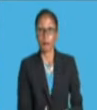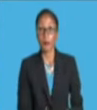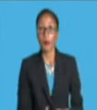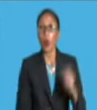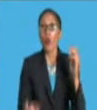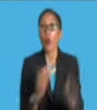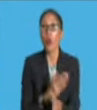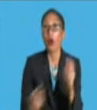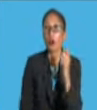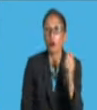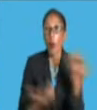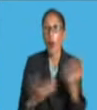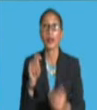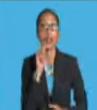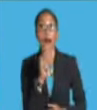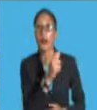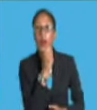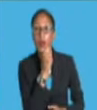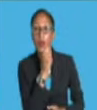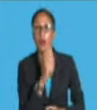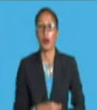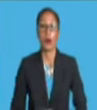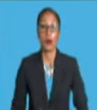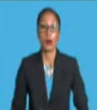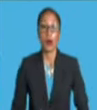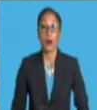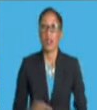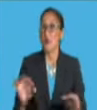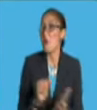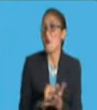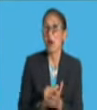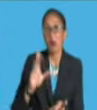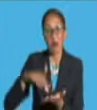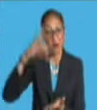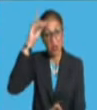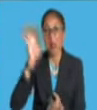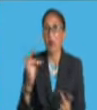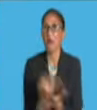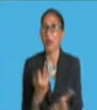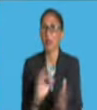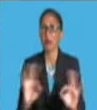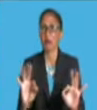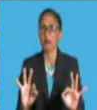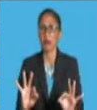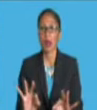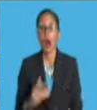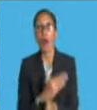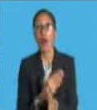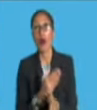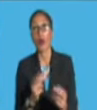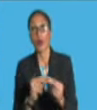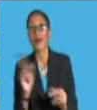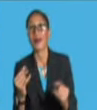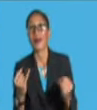laborer in the Garden Island of Fiji, Gila, Tavuni. With no proper education and financial background, he worked with his uncle where